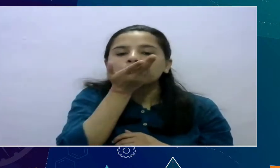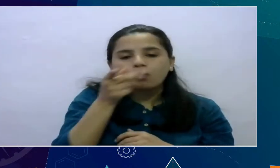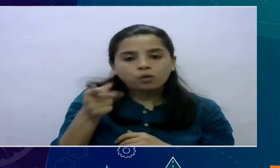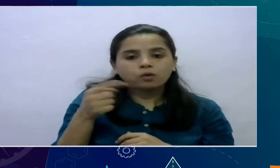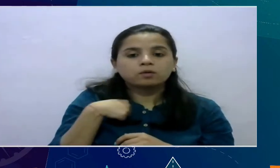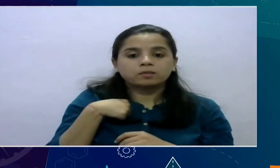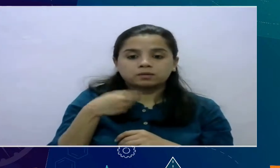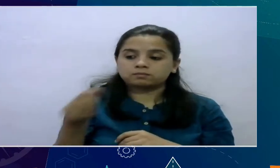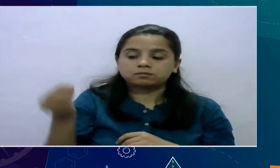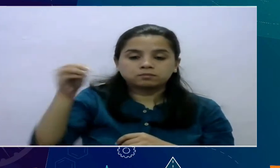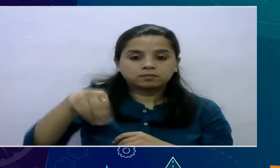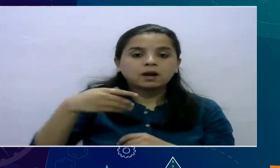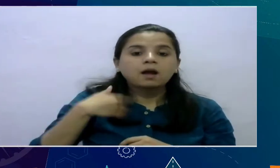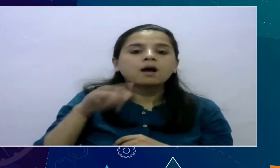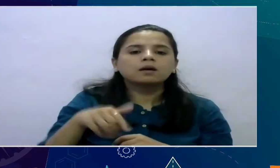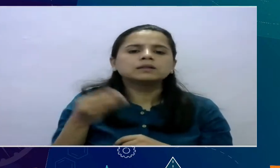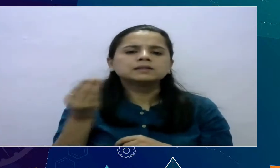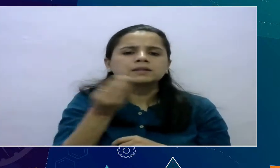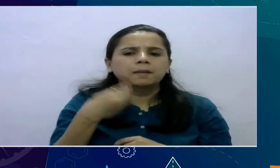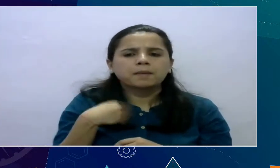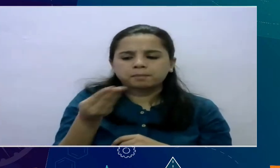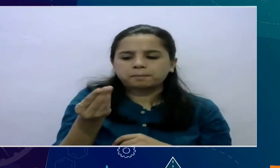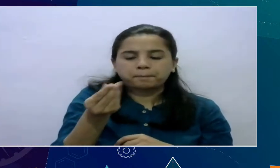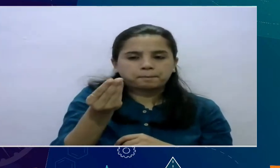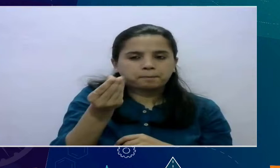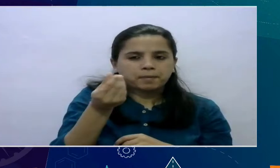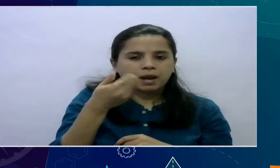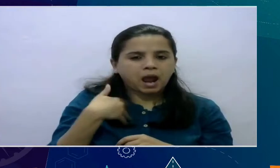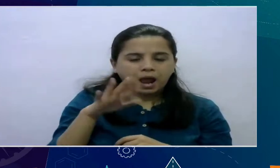had some soil and I mix it.